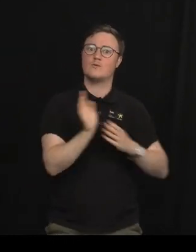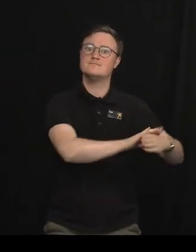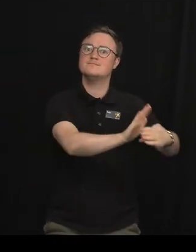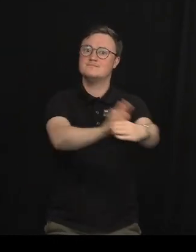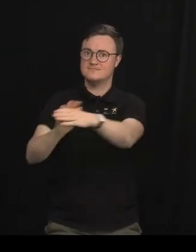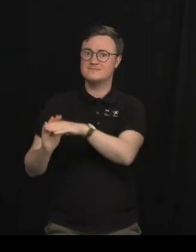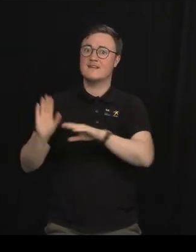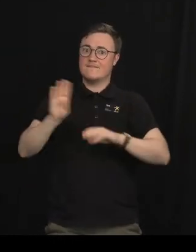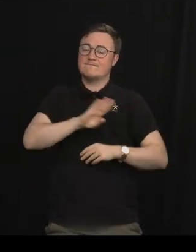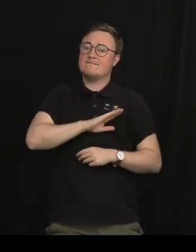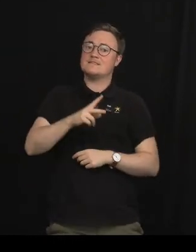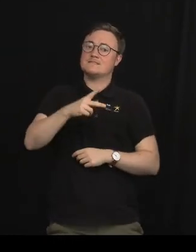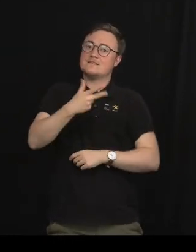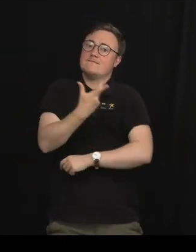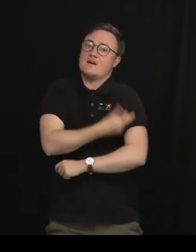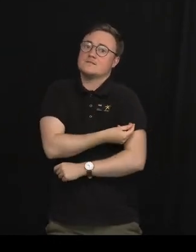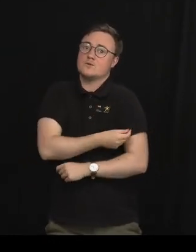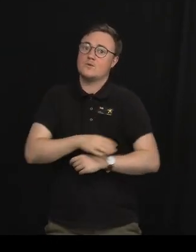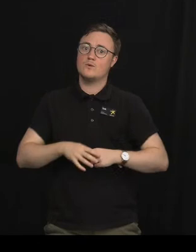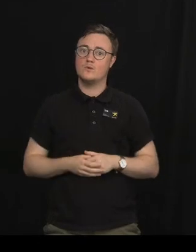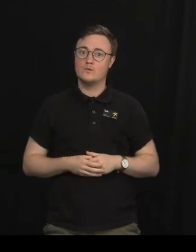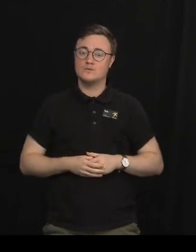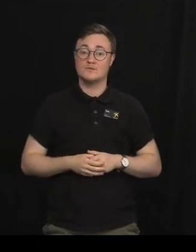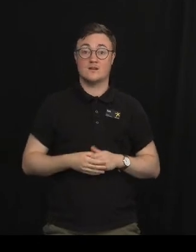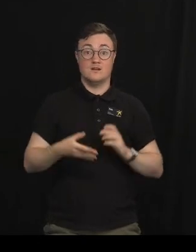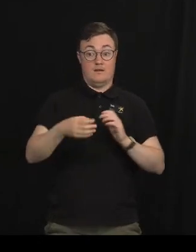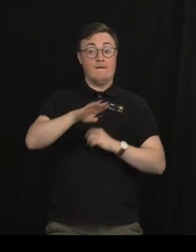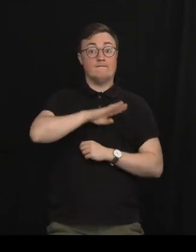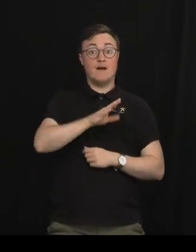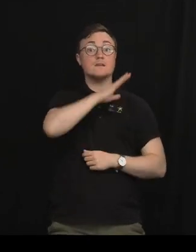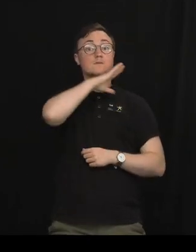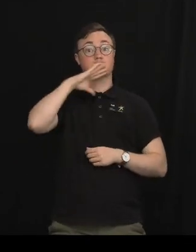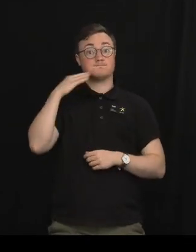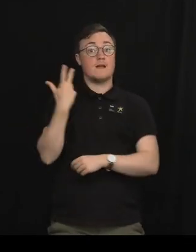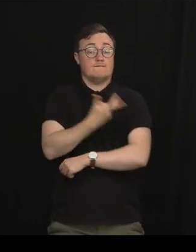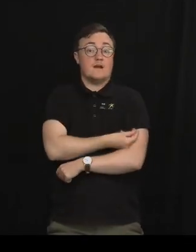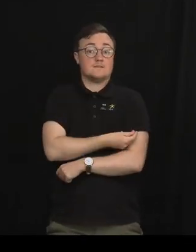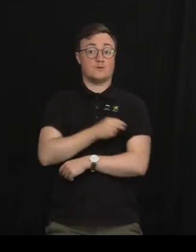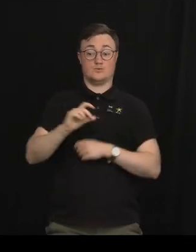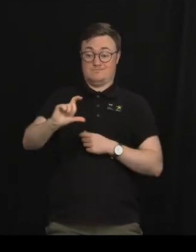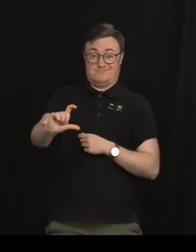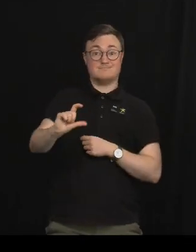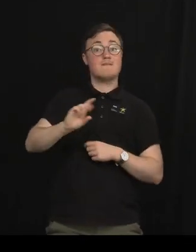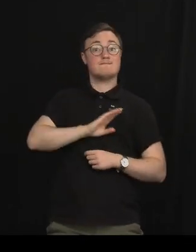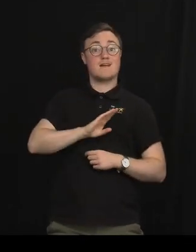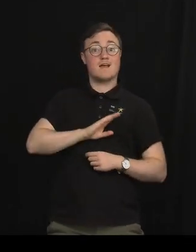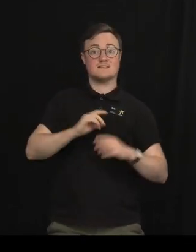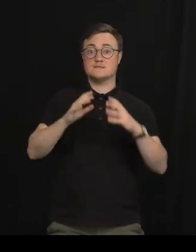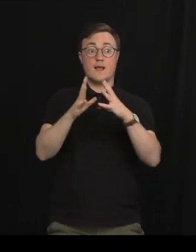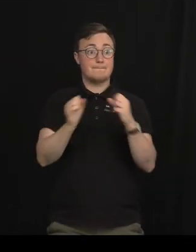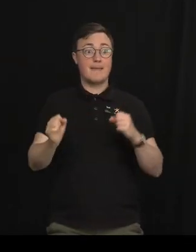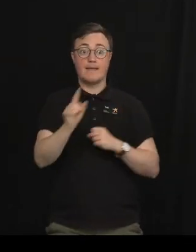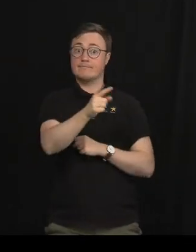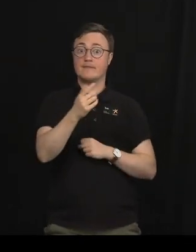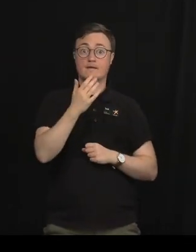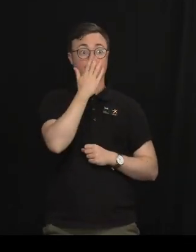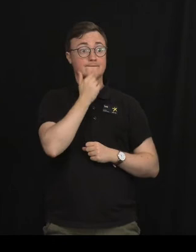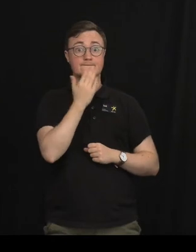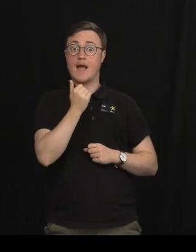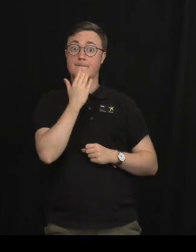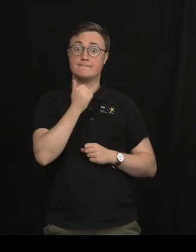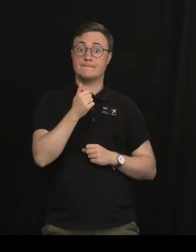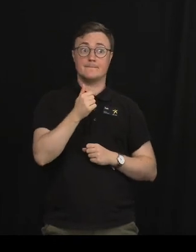not perceived as having a shortage of doses by people in the country. The real threat was that we did not have a way to get